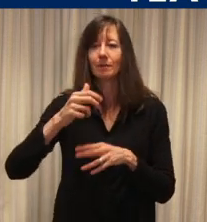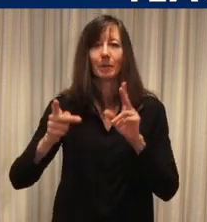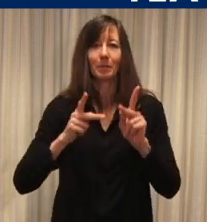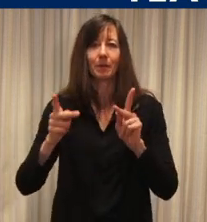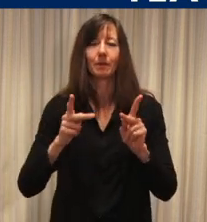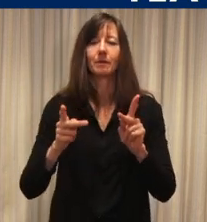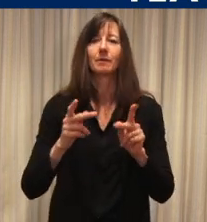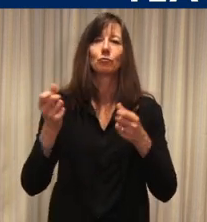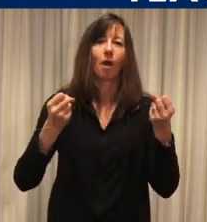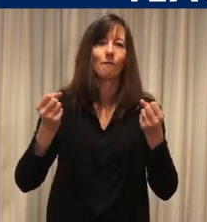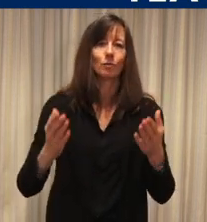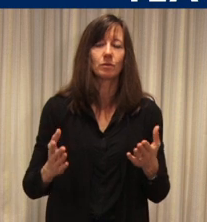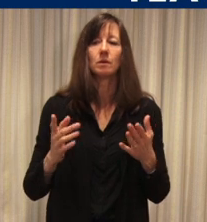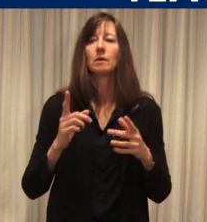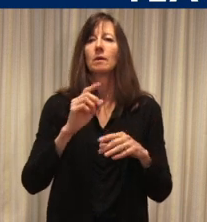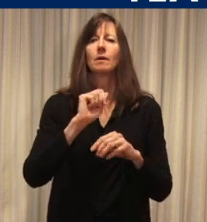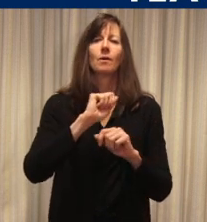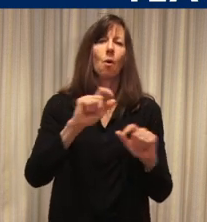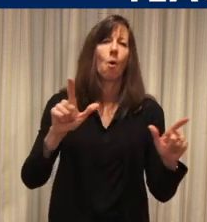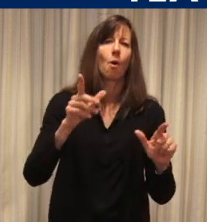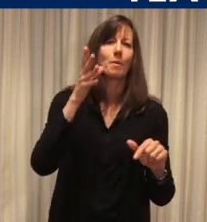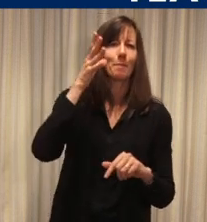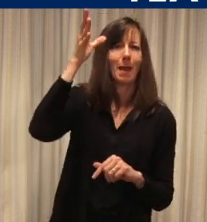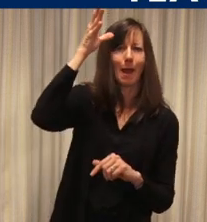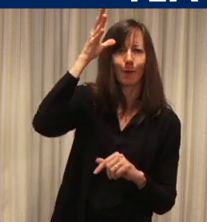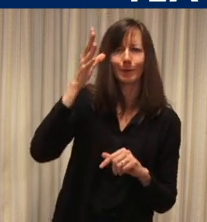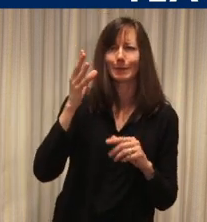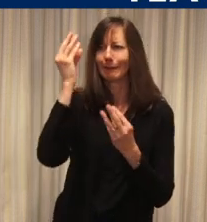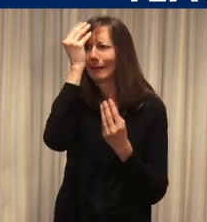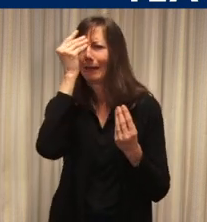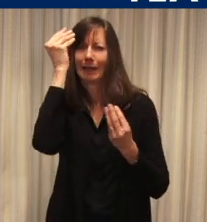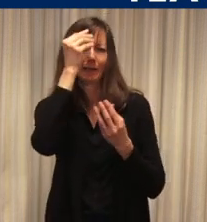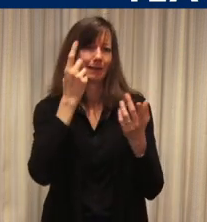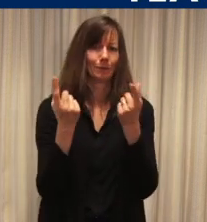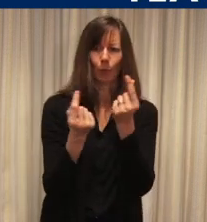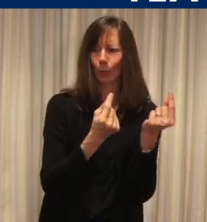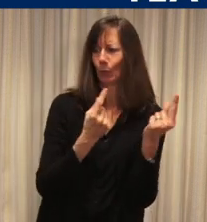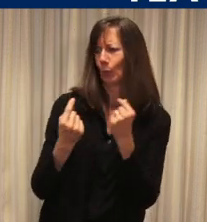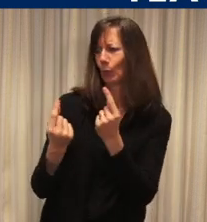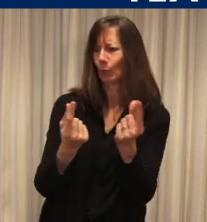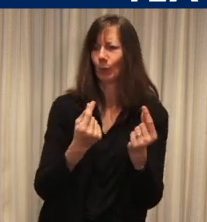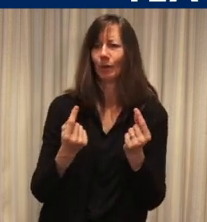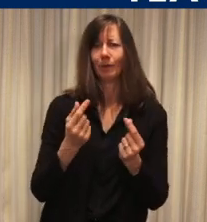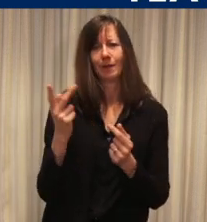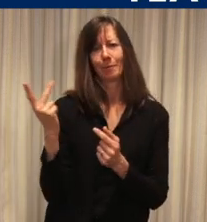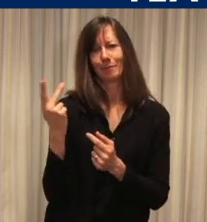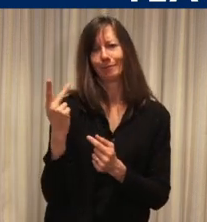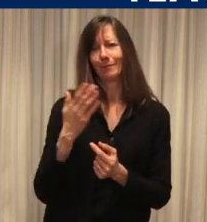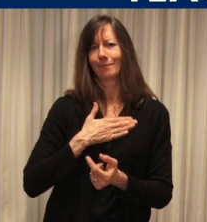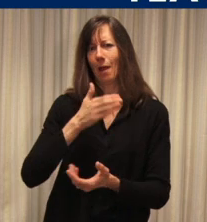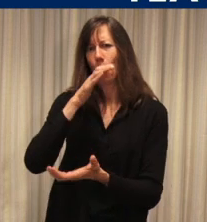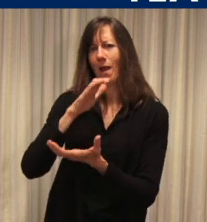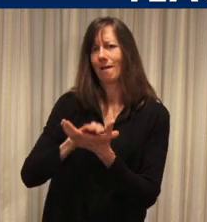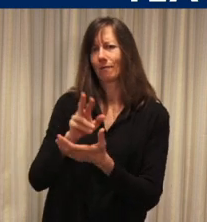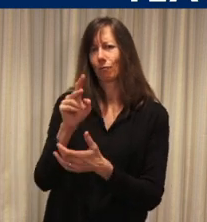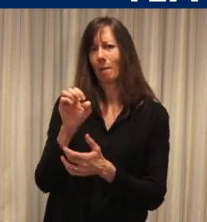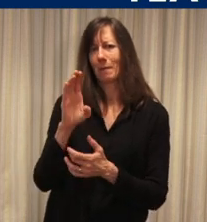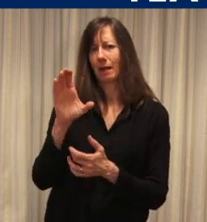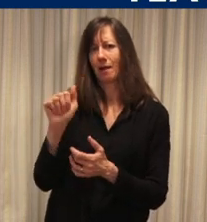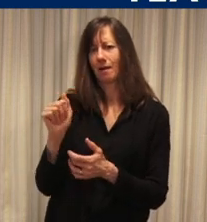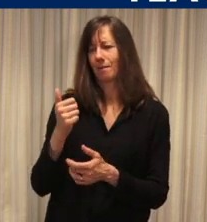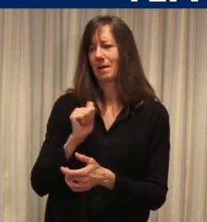who are grappling, like Rebecca and I are, with how to educate and take care of your children